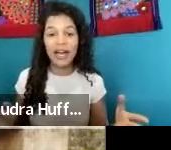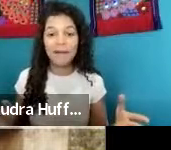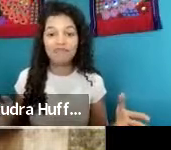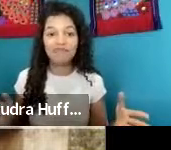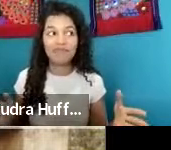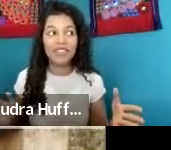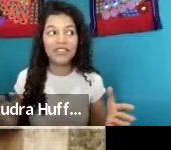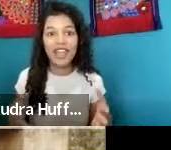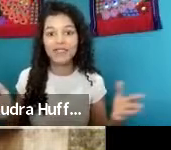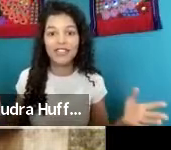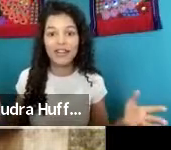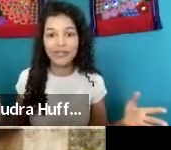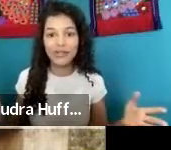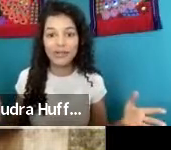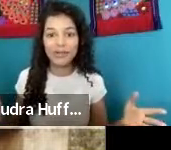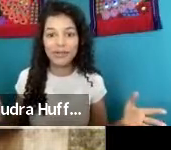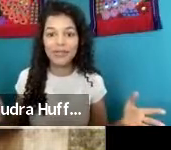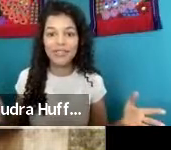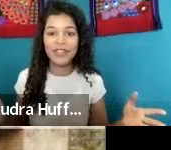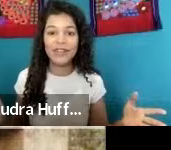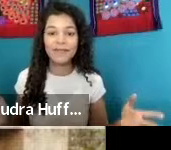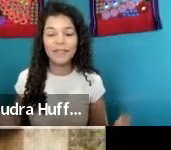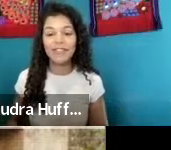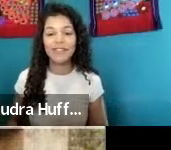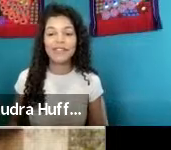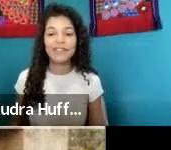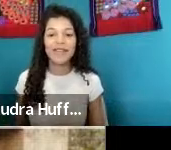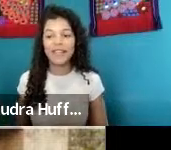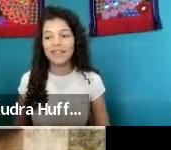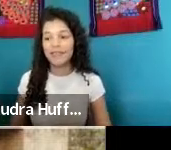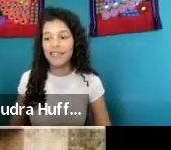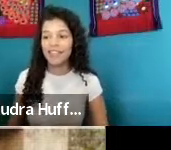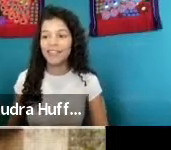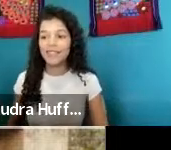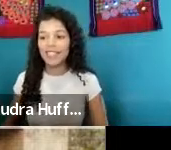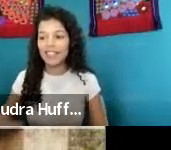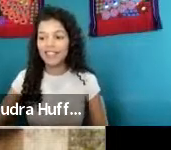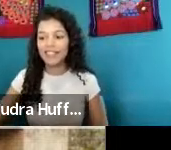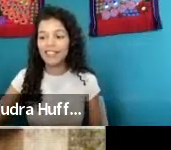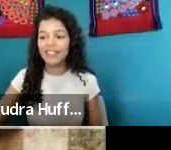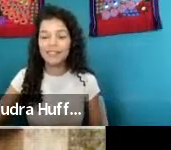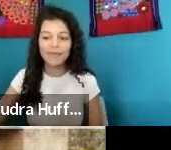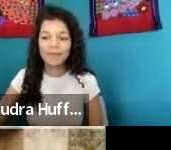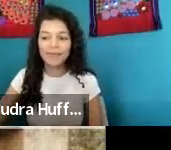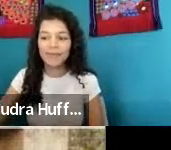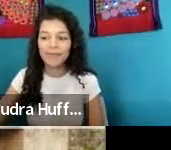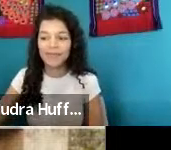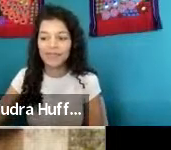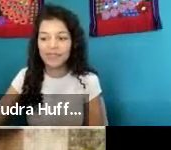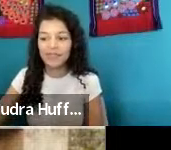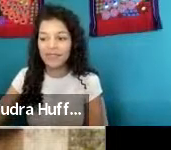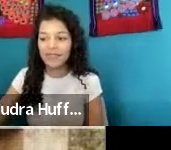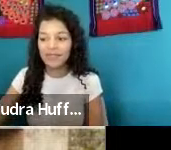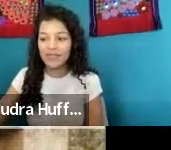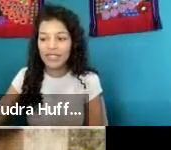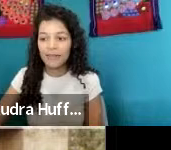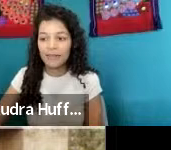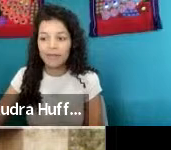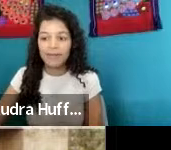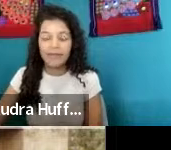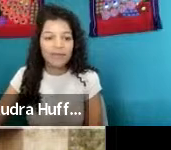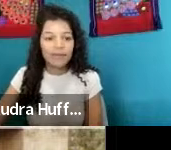to talk to a whole group. So those are my recommendations.